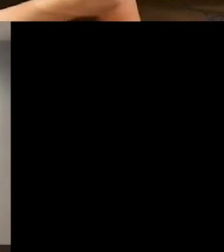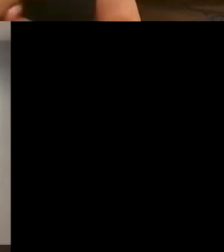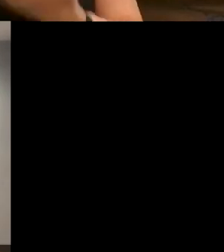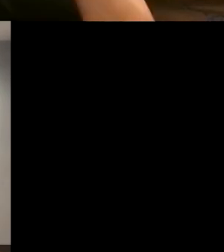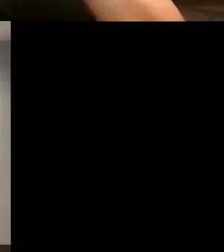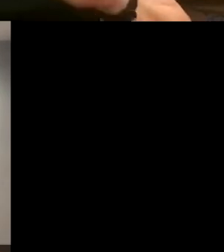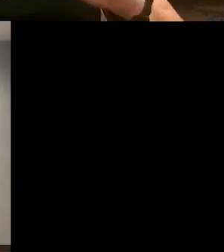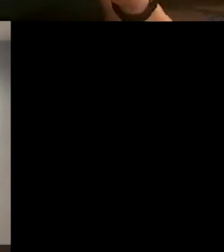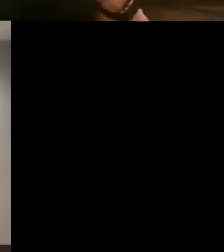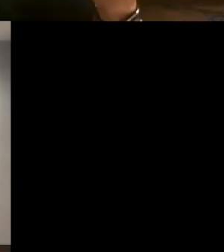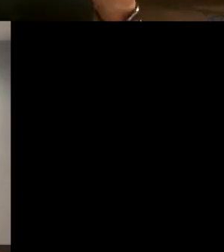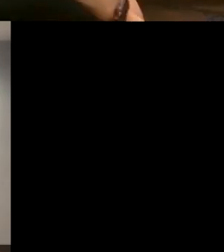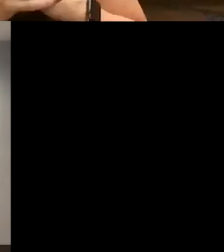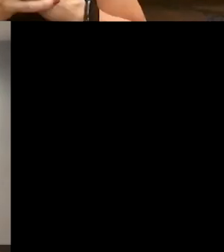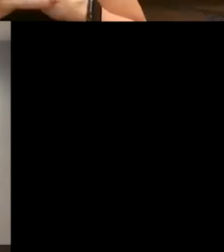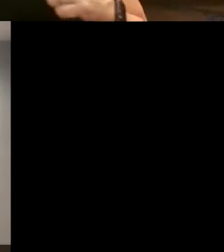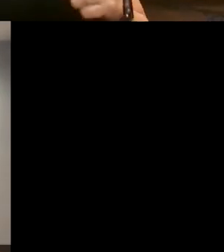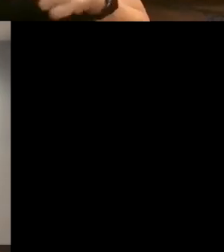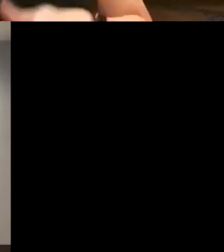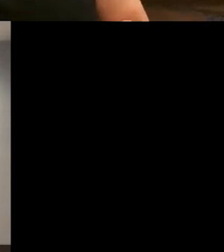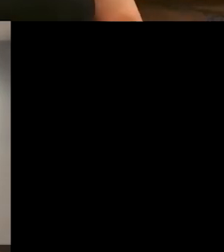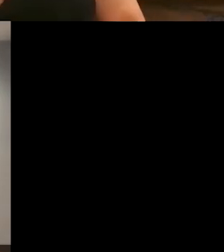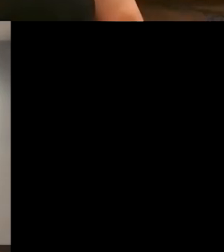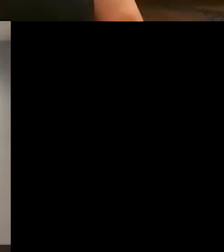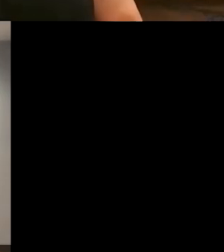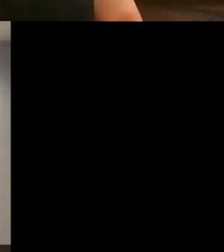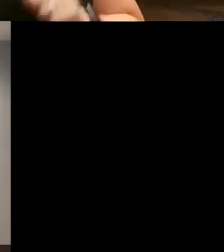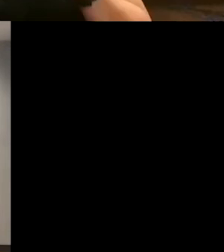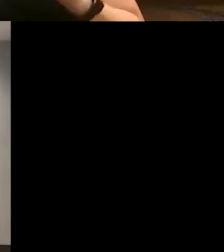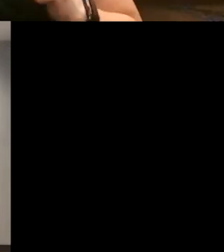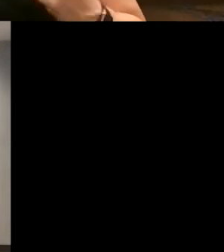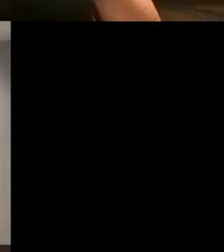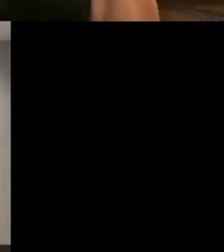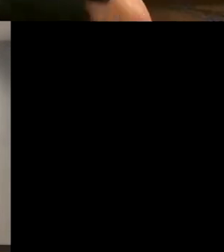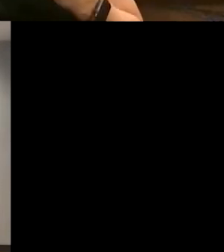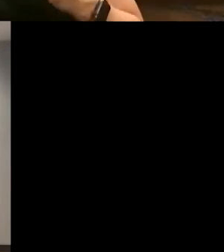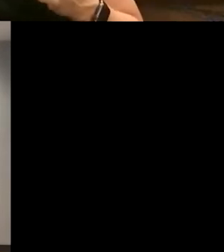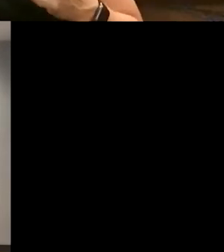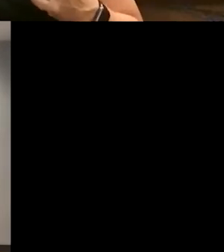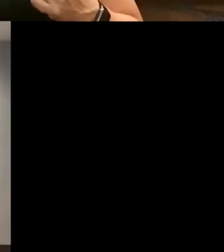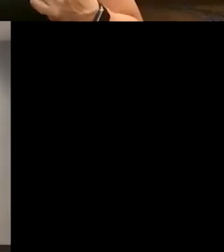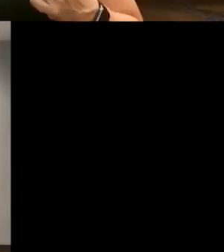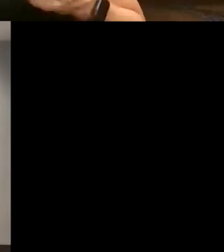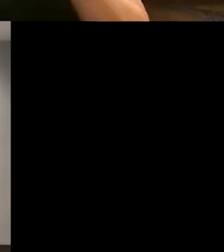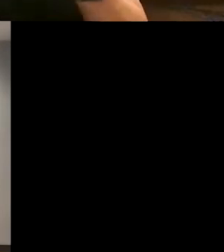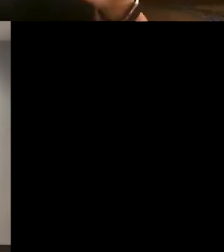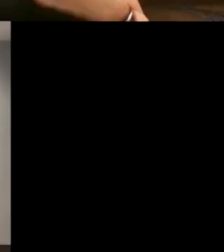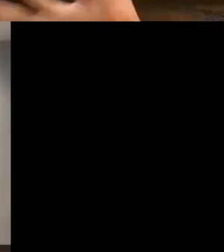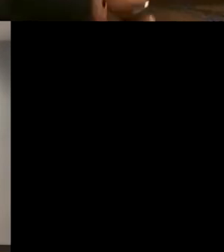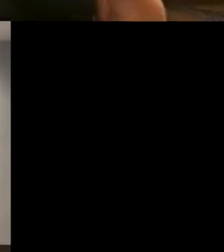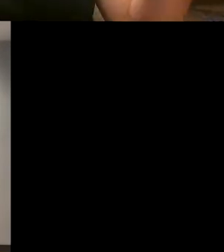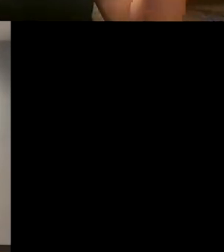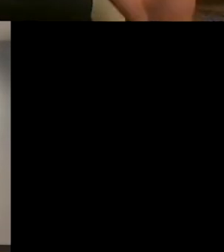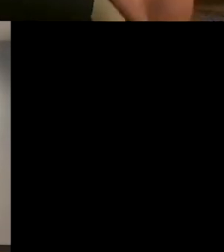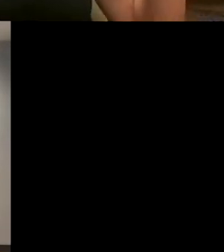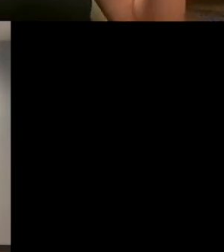community. The first question that I have for you is how do you consider violence in the context of this social splitting and polarization